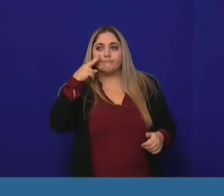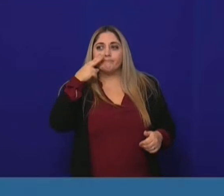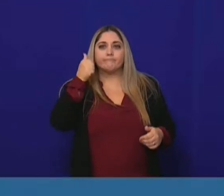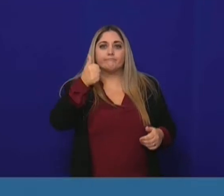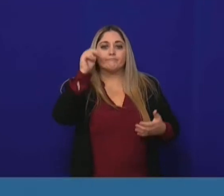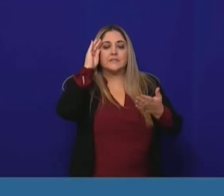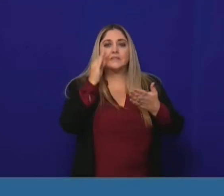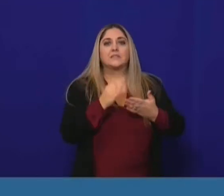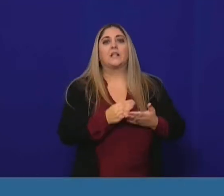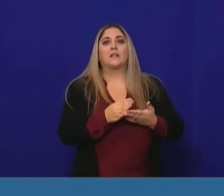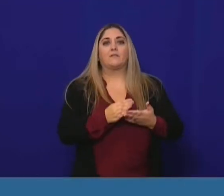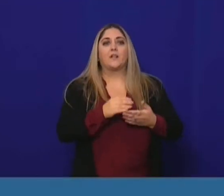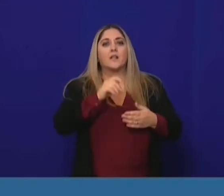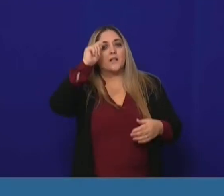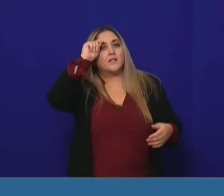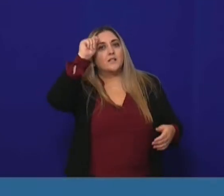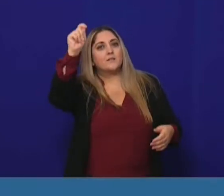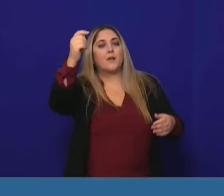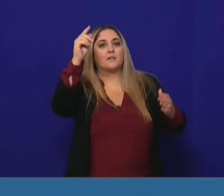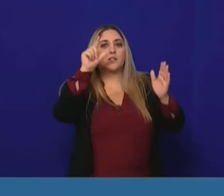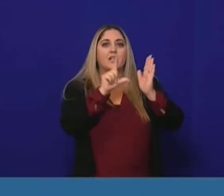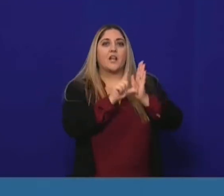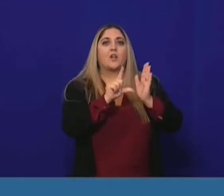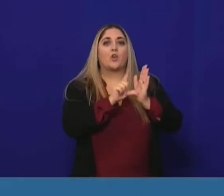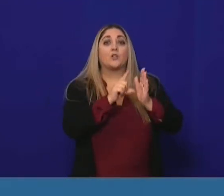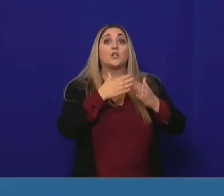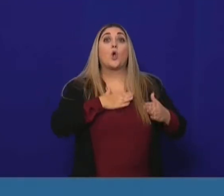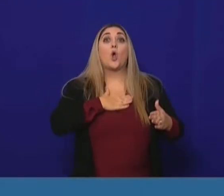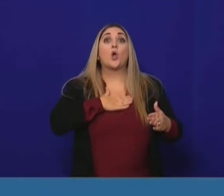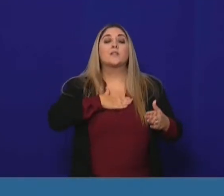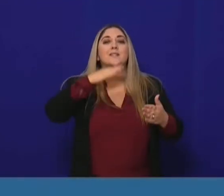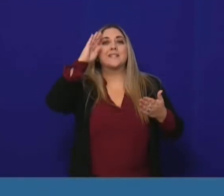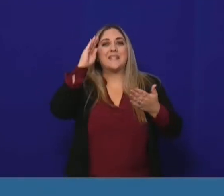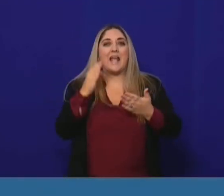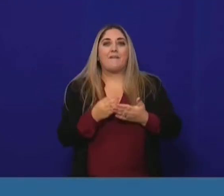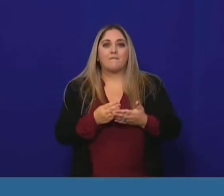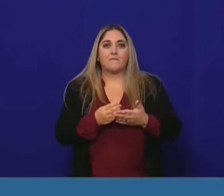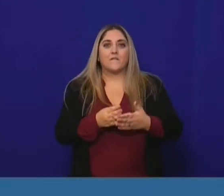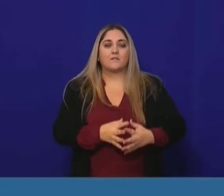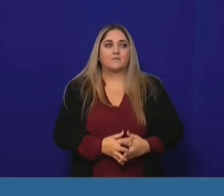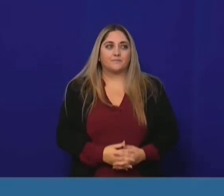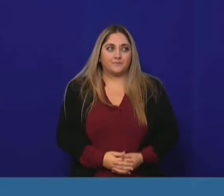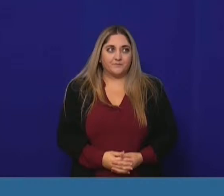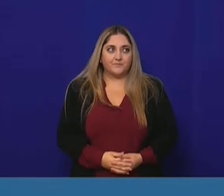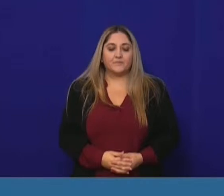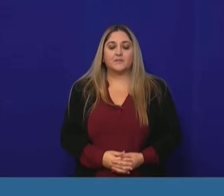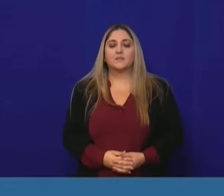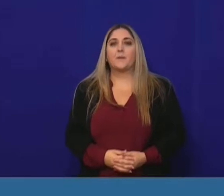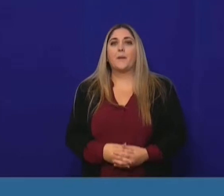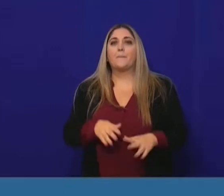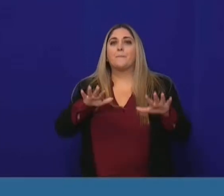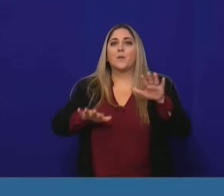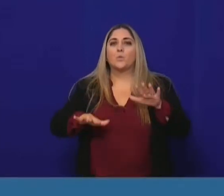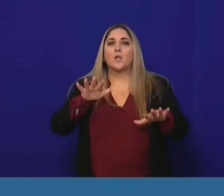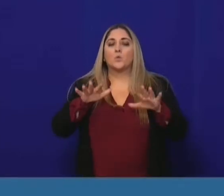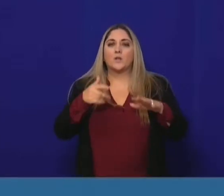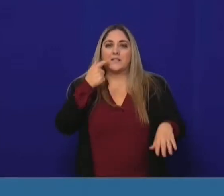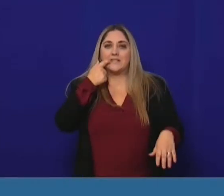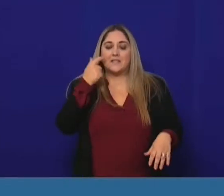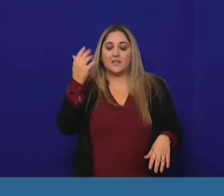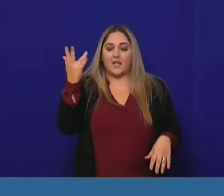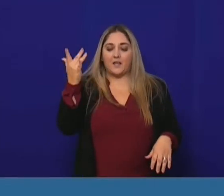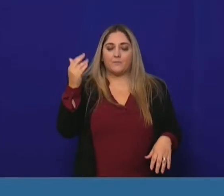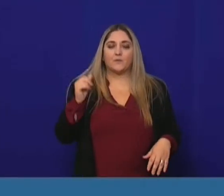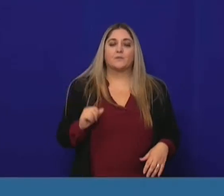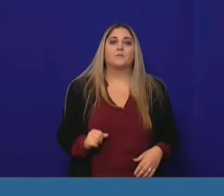l-mezzi ta' mitigazzjoni u li inti tkun qiegħed tħossok safe. Pala average age tal-etajiet huwa